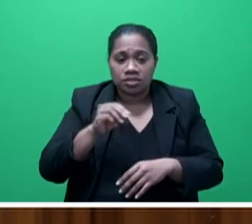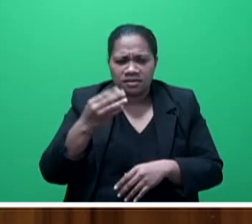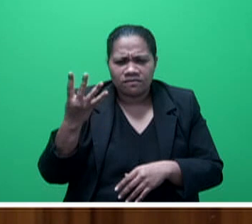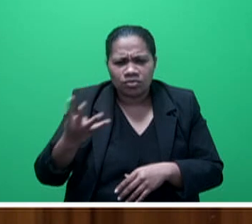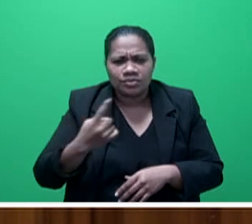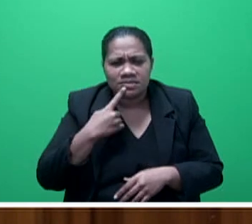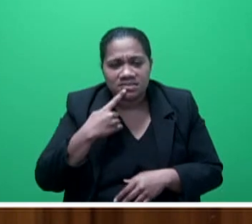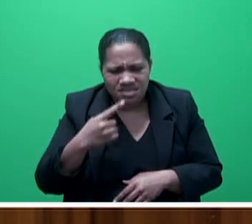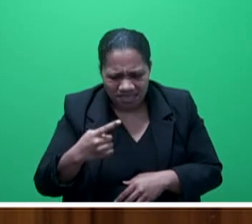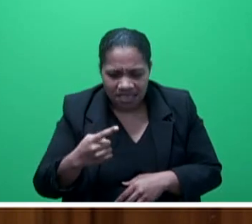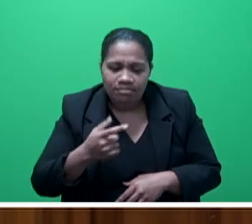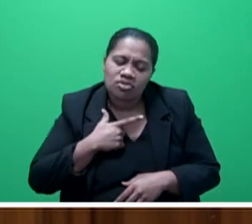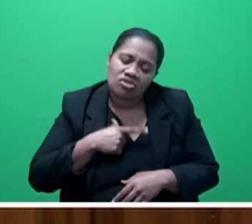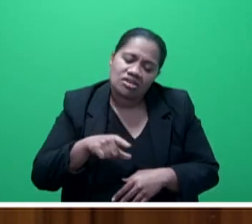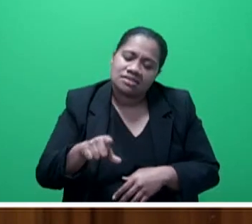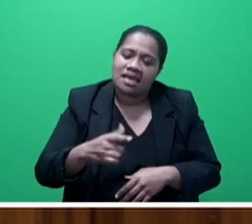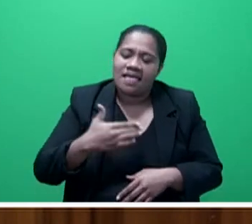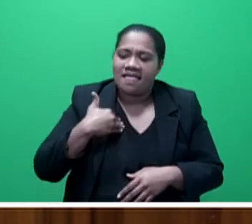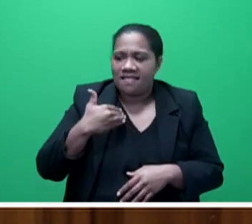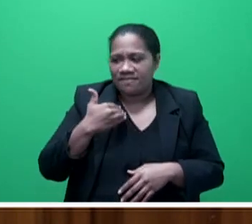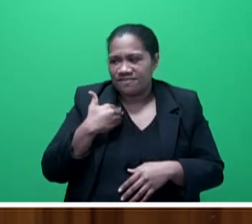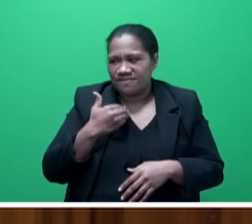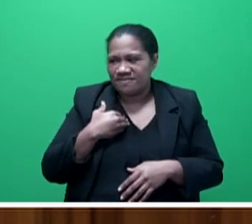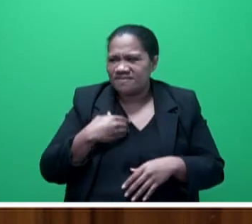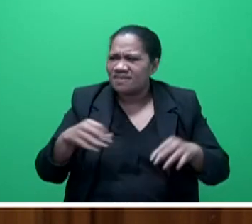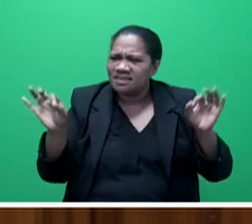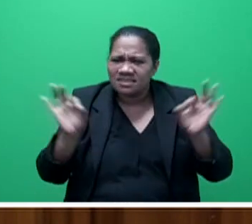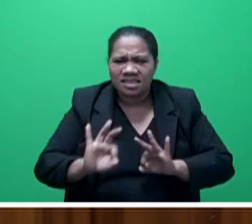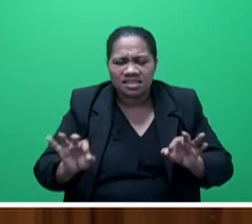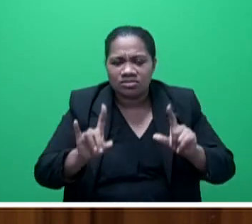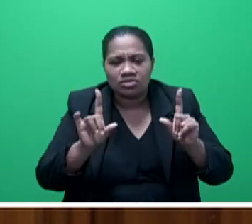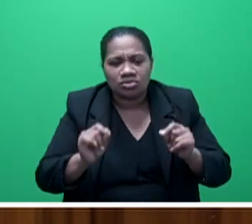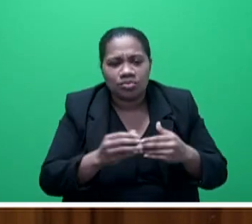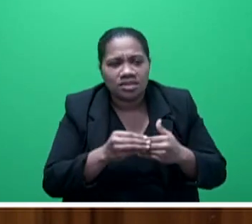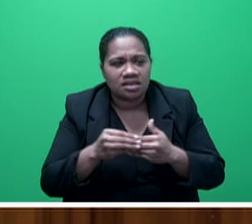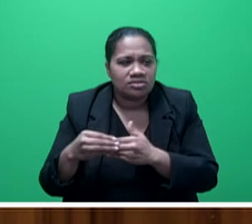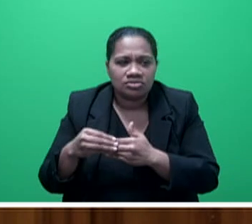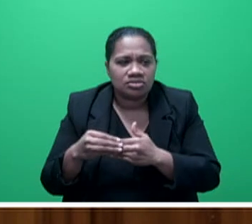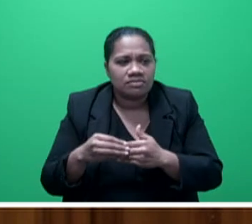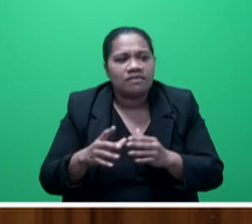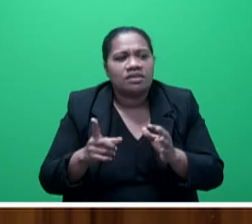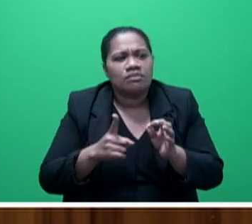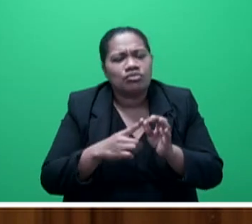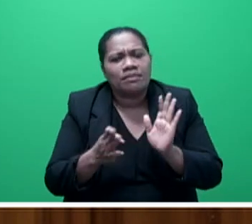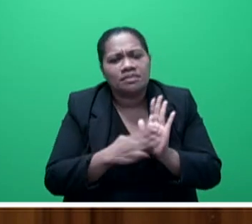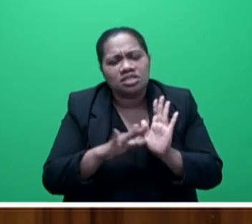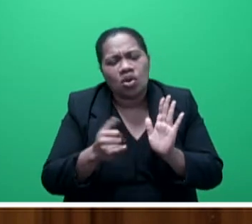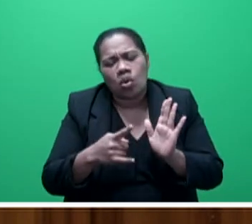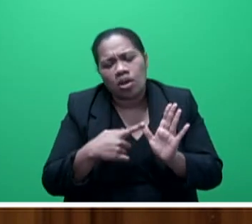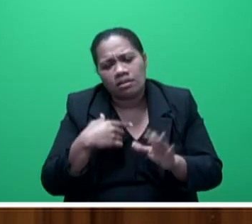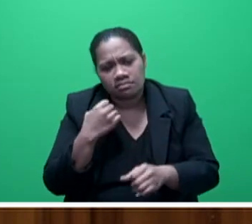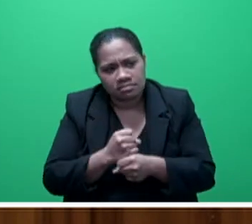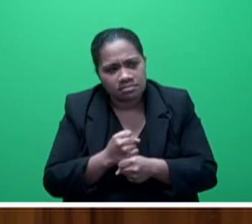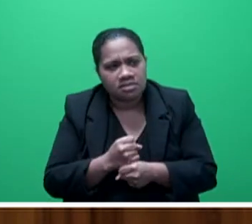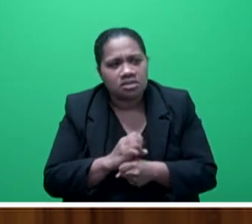to ailing health conditions. Nothing to do with the leadership of the Prime Minister or the AG. Therefore, he either lied at